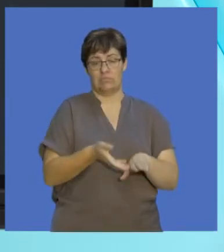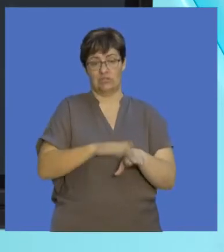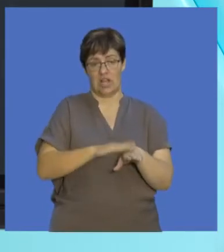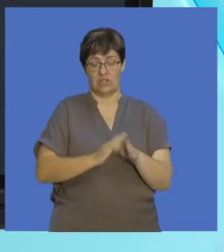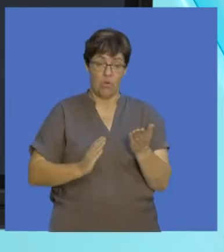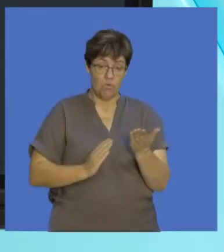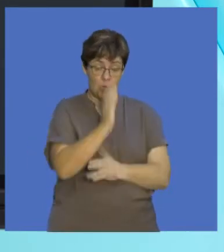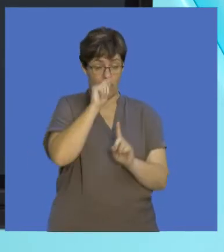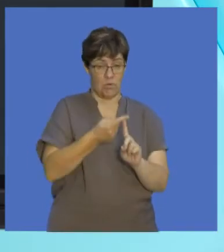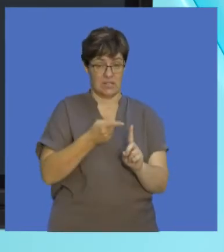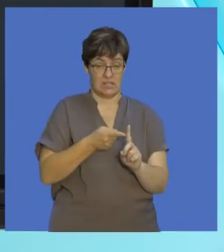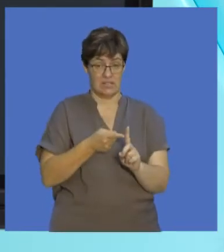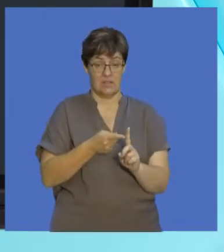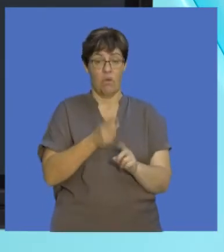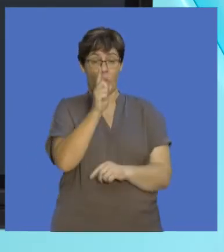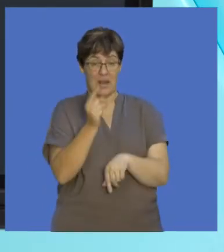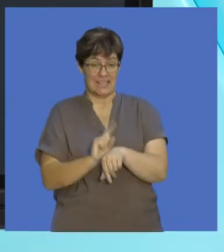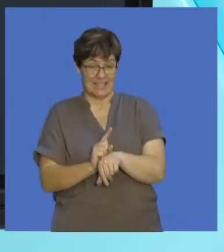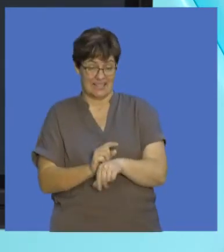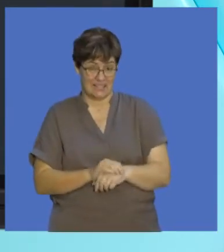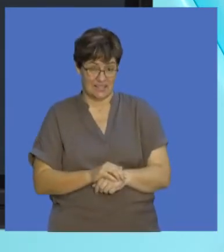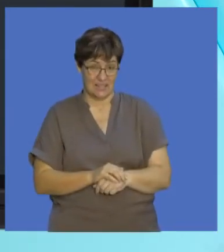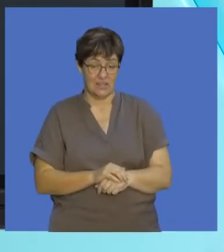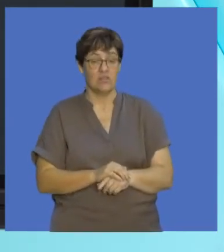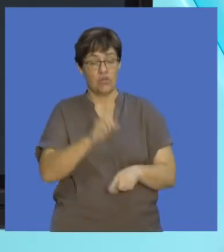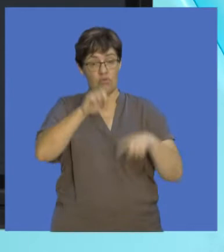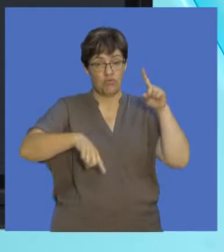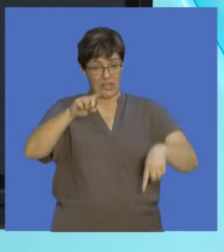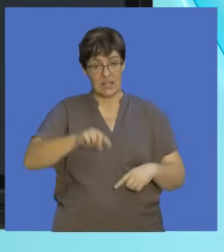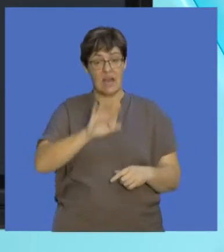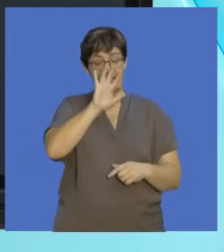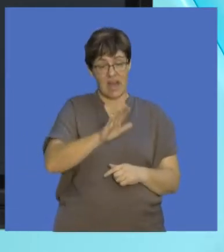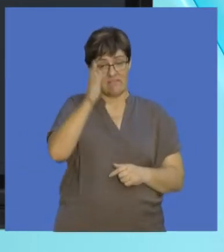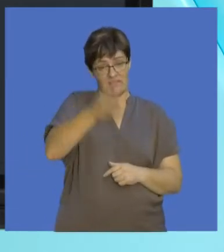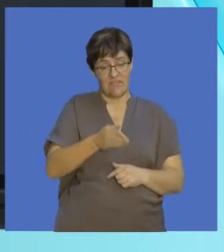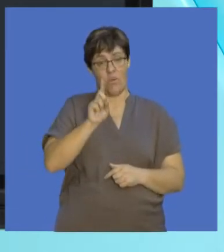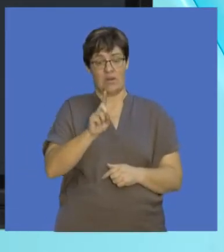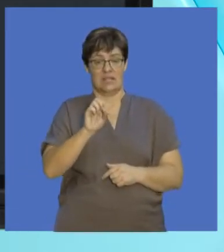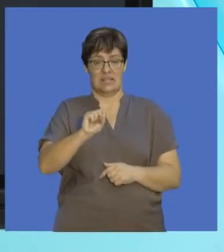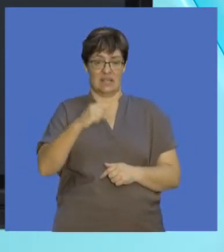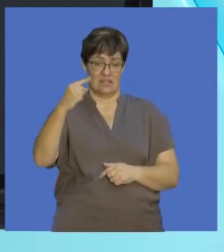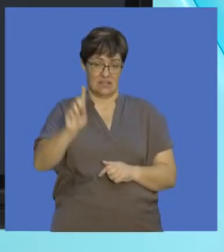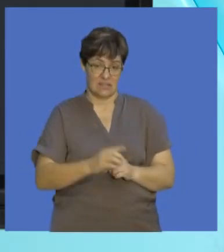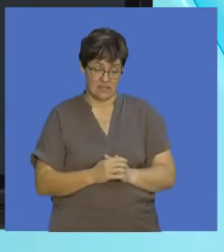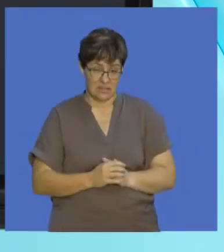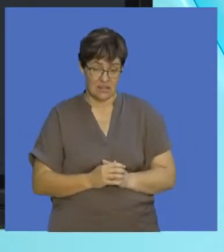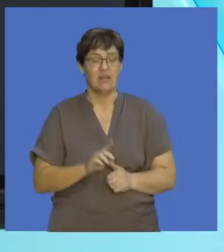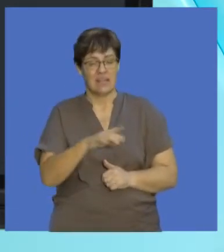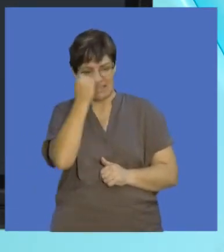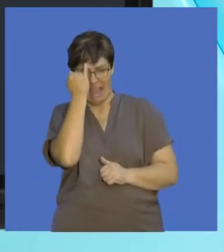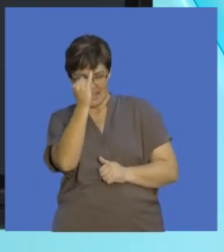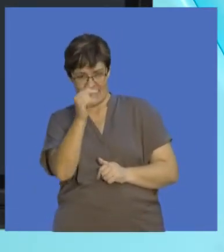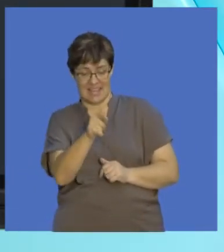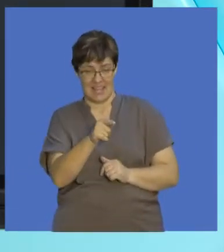5 coulombs of charge passing through a point per second. So the rate is 5 per second. That's